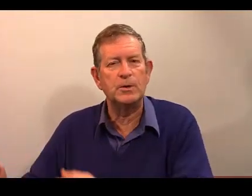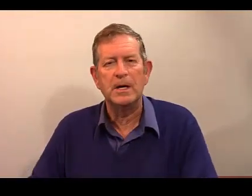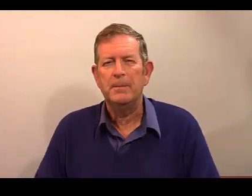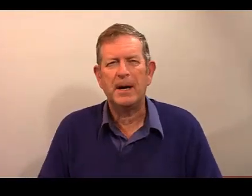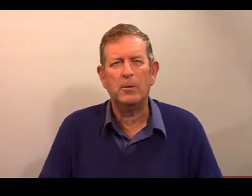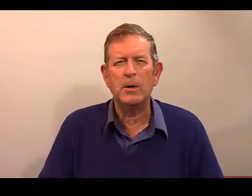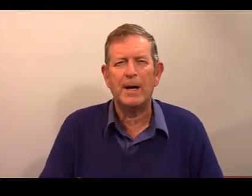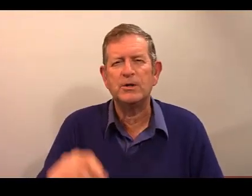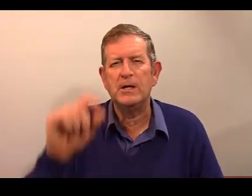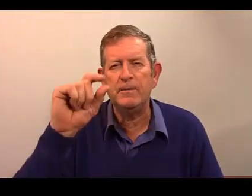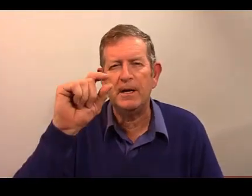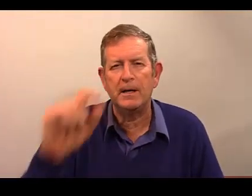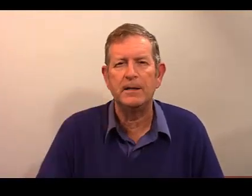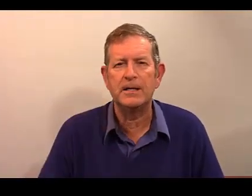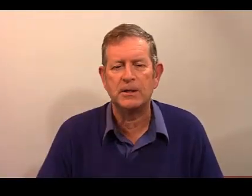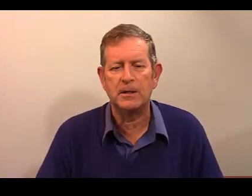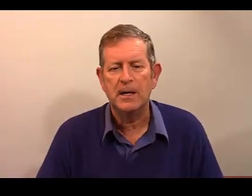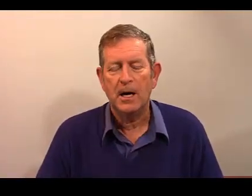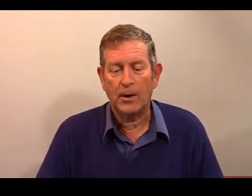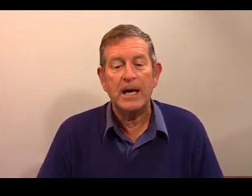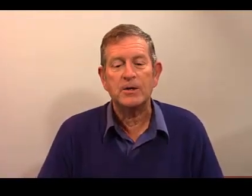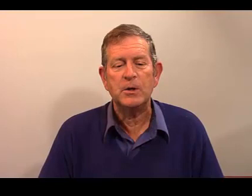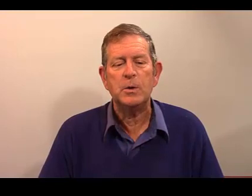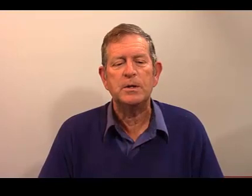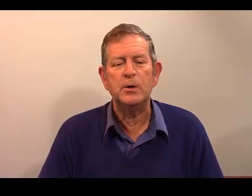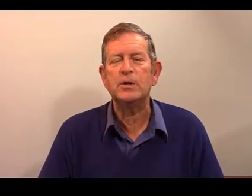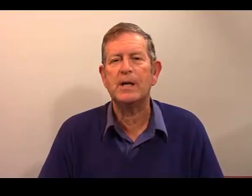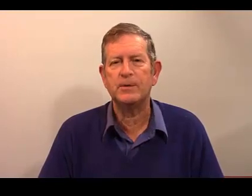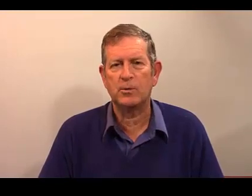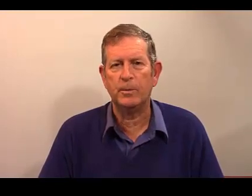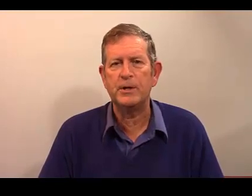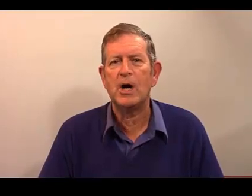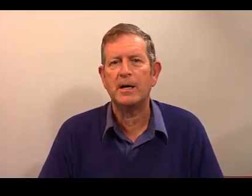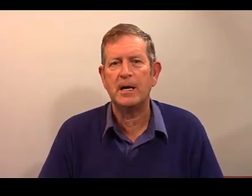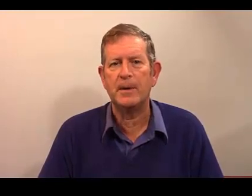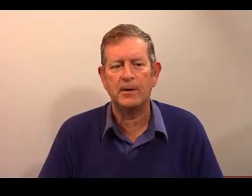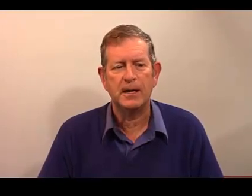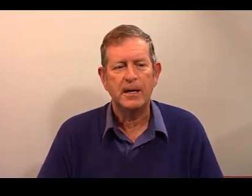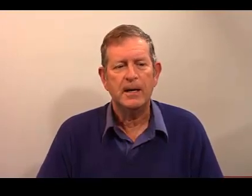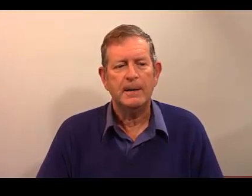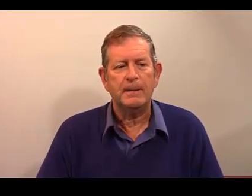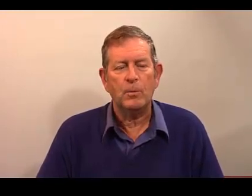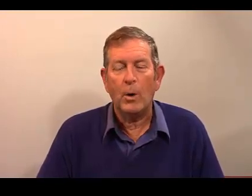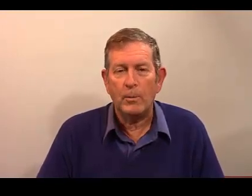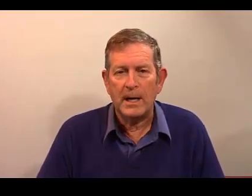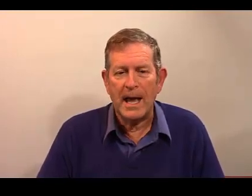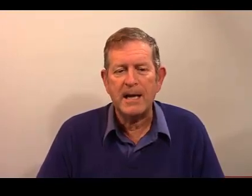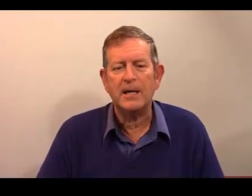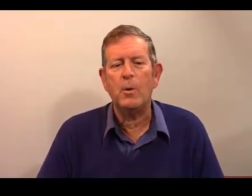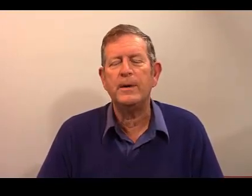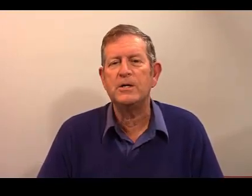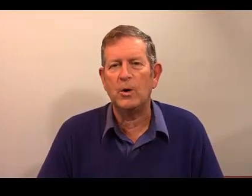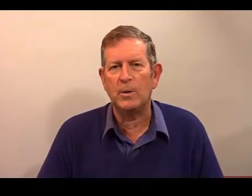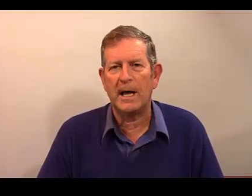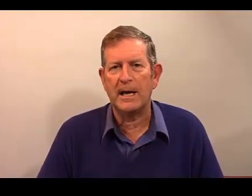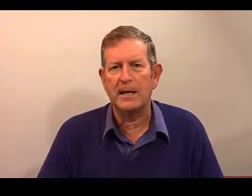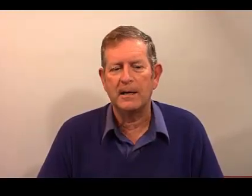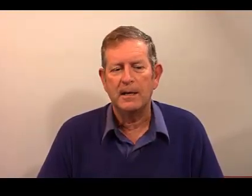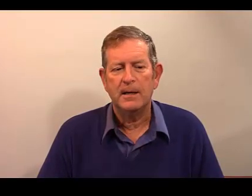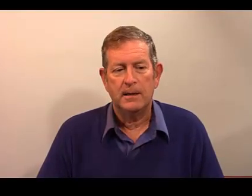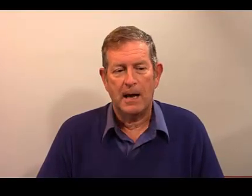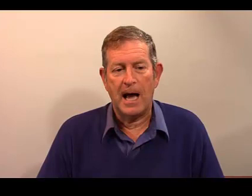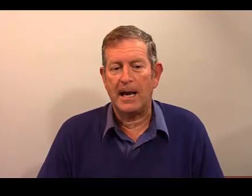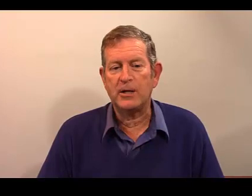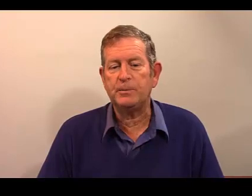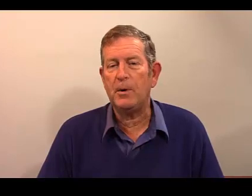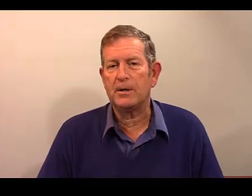watch the news. But I only watch TV a little. Okay, here's a new subject we'll be talking about. What we like and what we don't